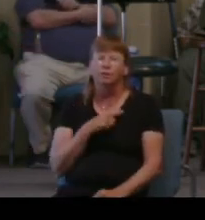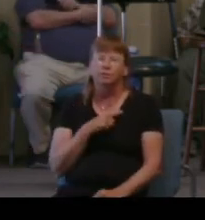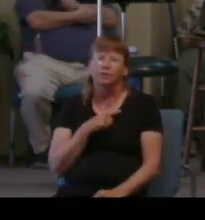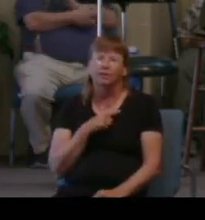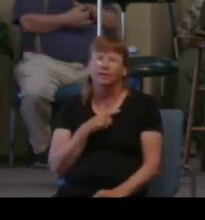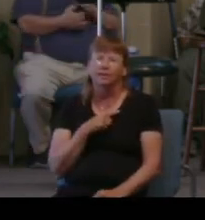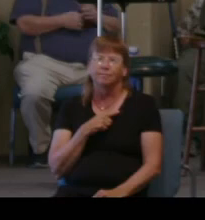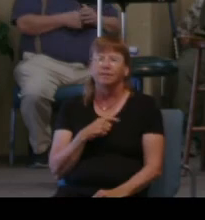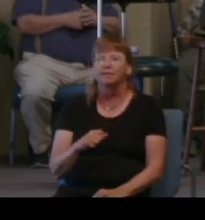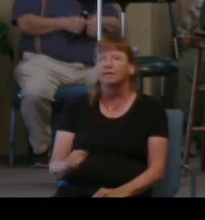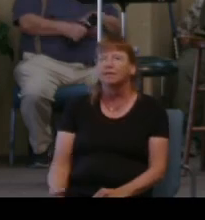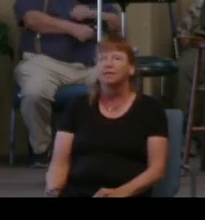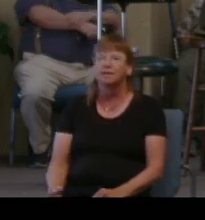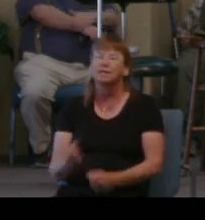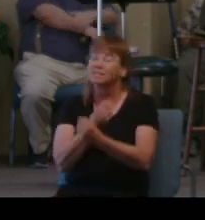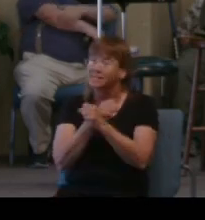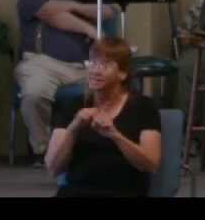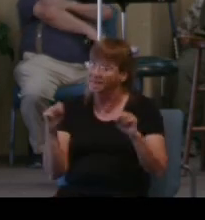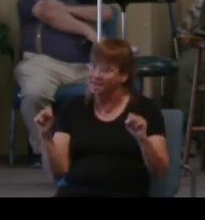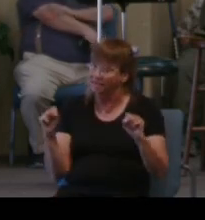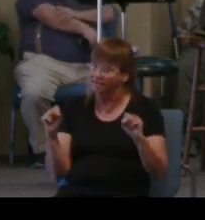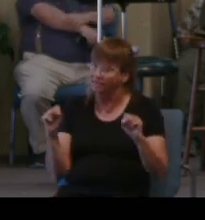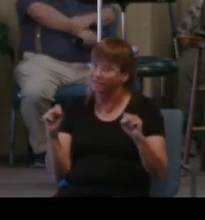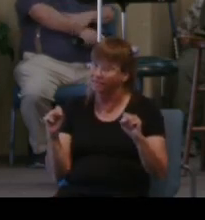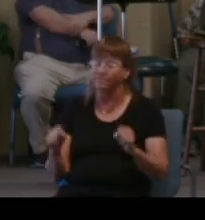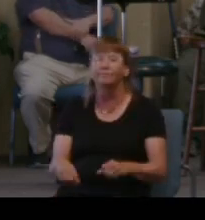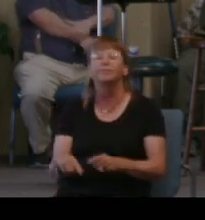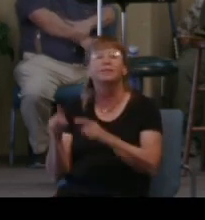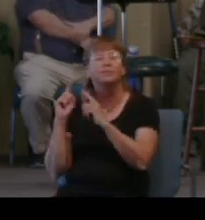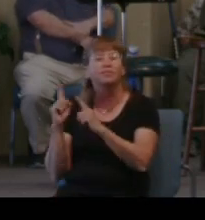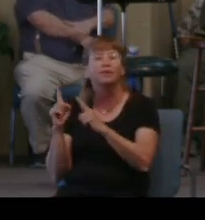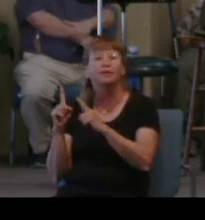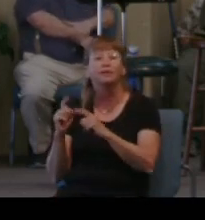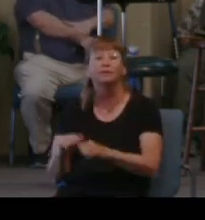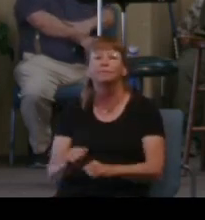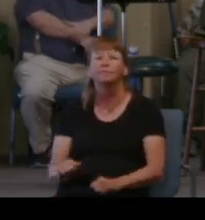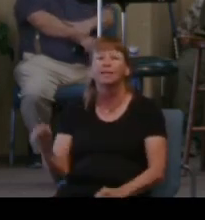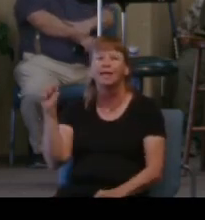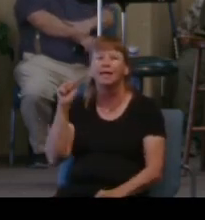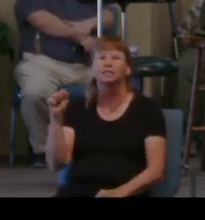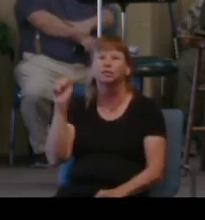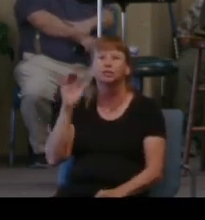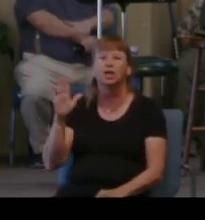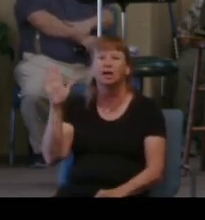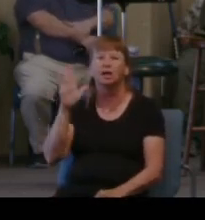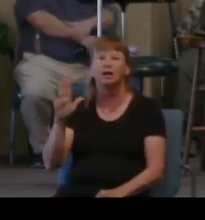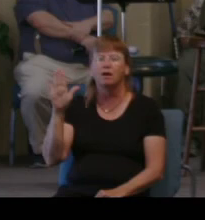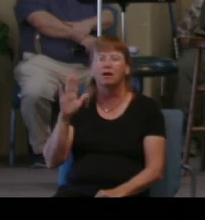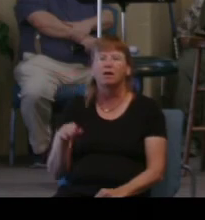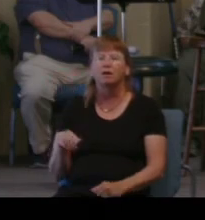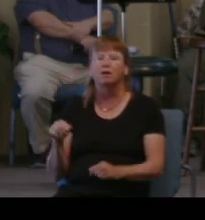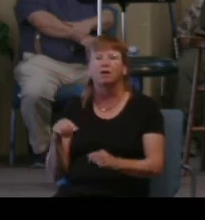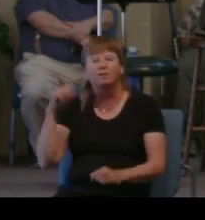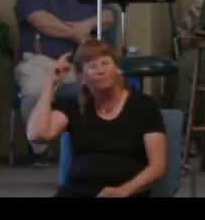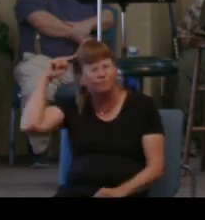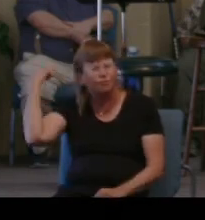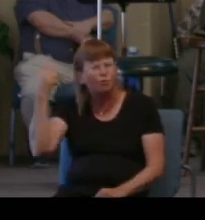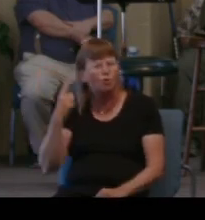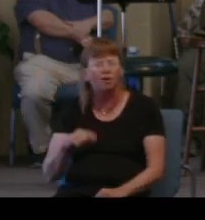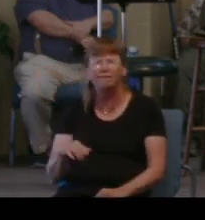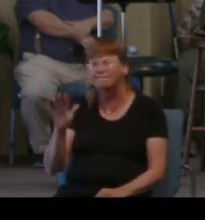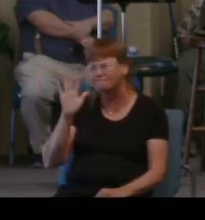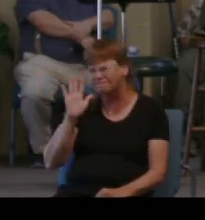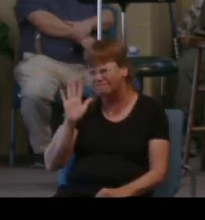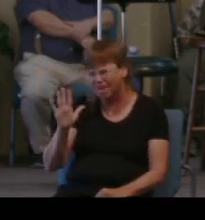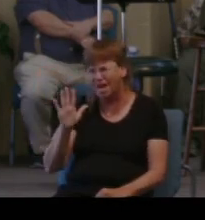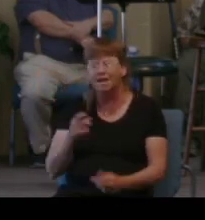wrapped up tightly just to preserve their ministry there. But we get to go for about 4 weeks, or 5 weeks, and we're going to be spending it there working